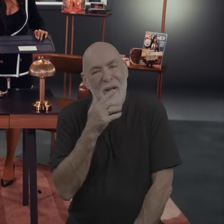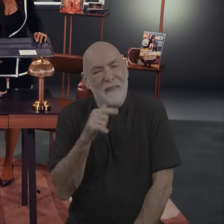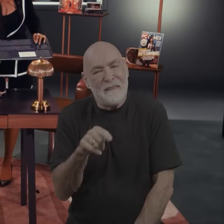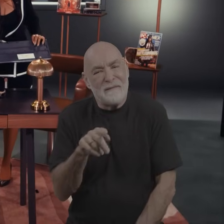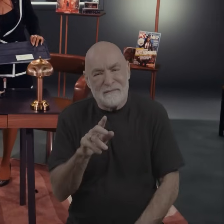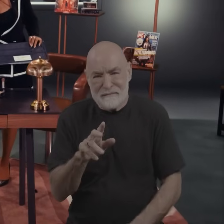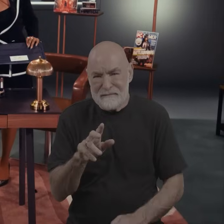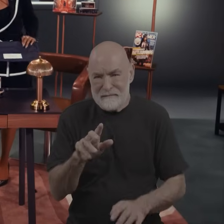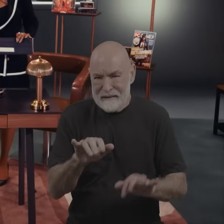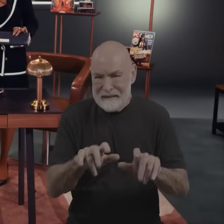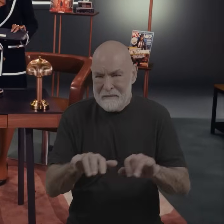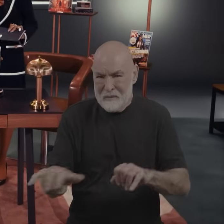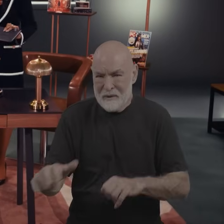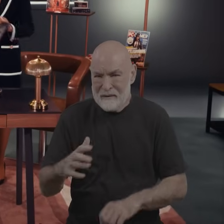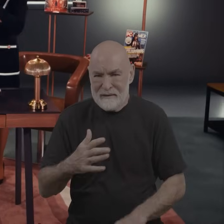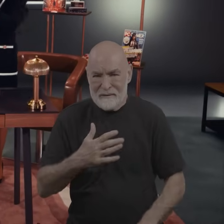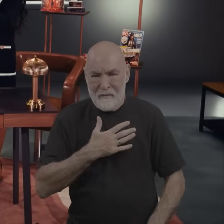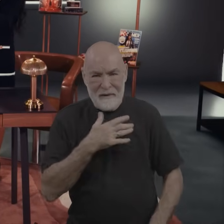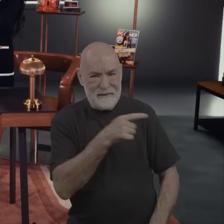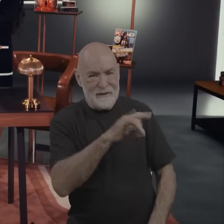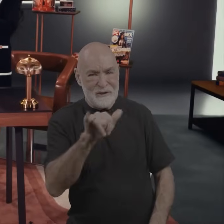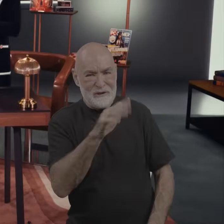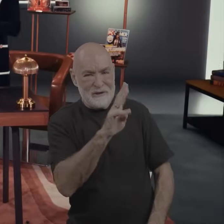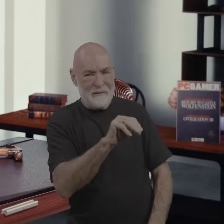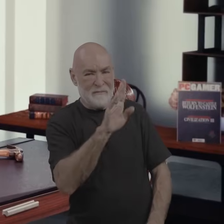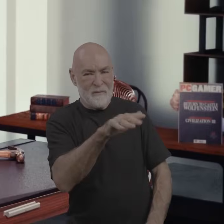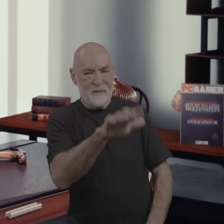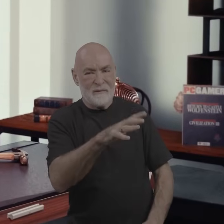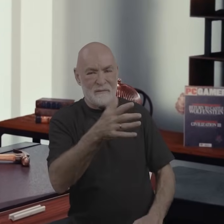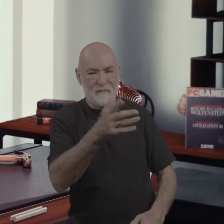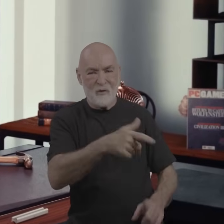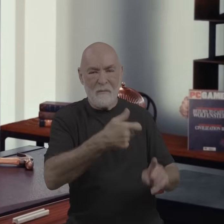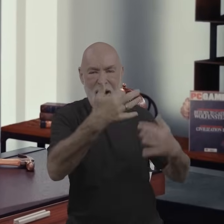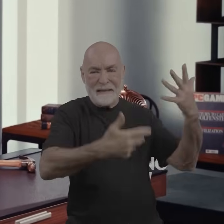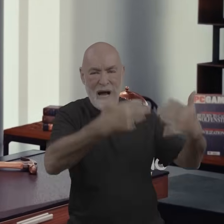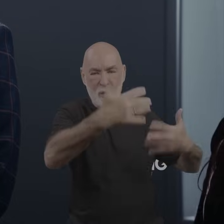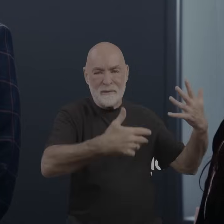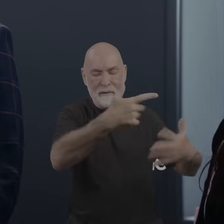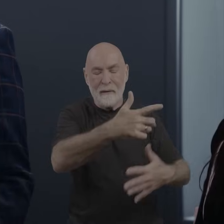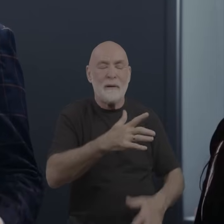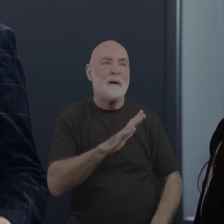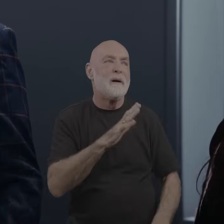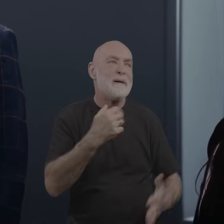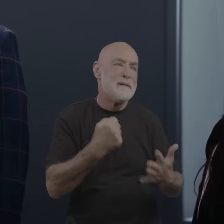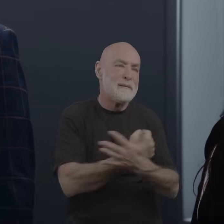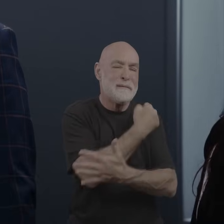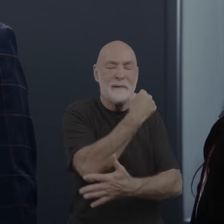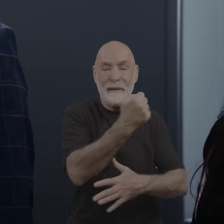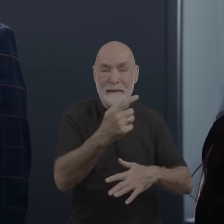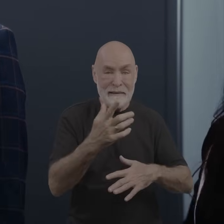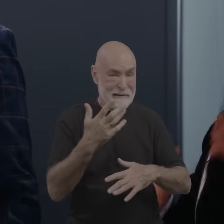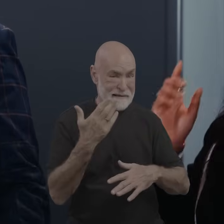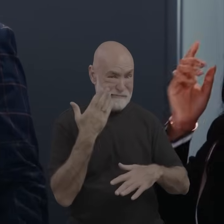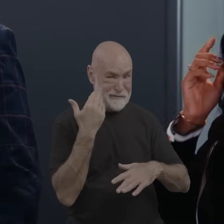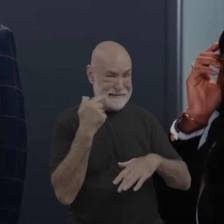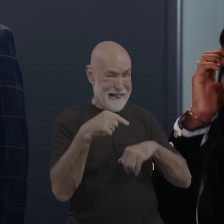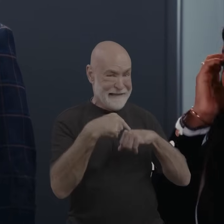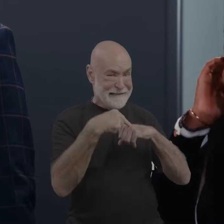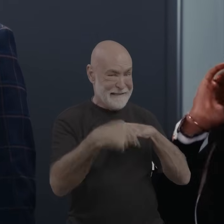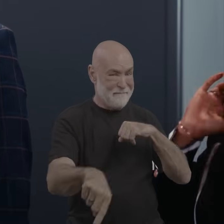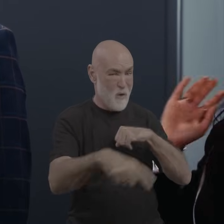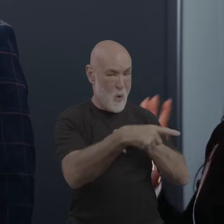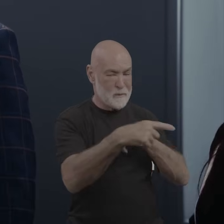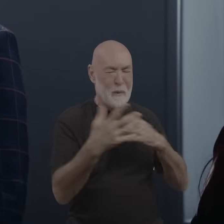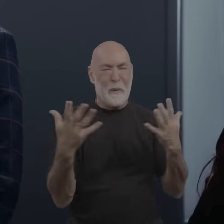Yeah, this is just a normal keyboard. It's Jim's from accounting. Poor guy can't catch a win, and this soon after